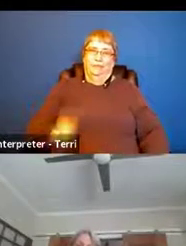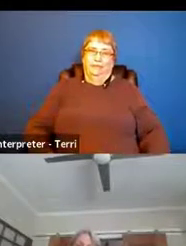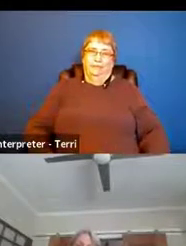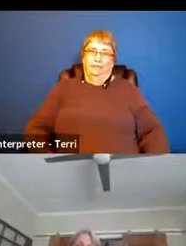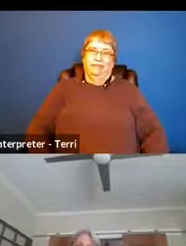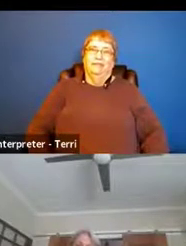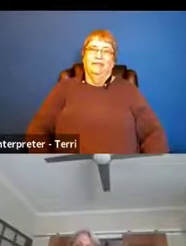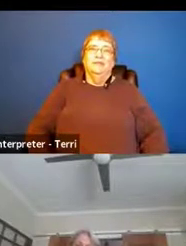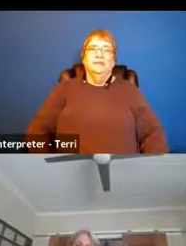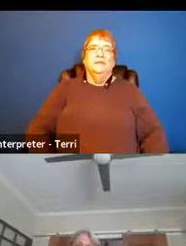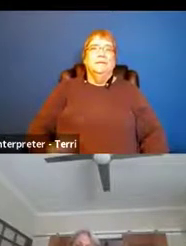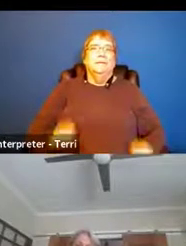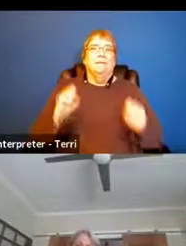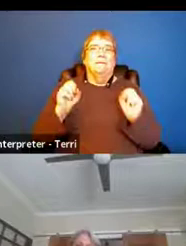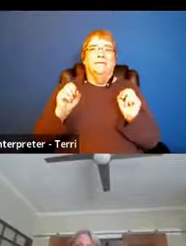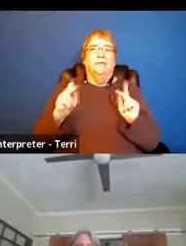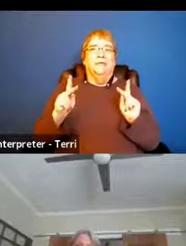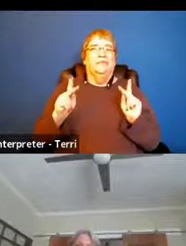All right.